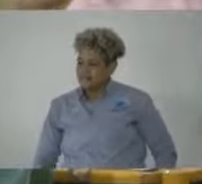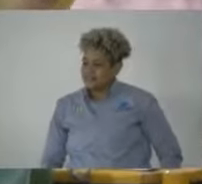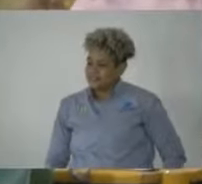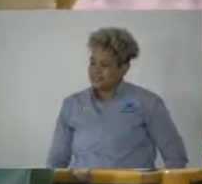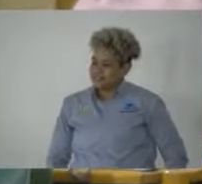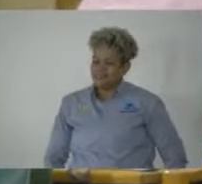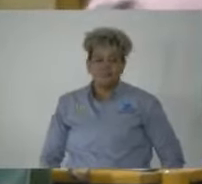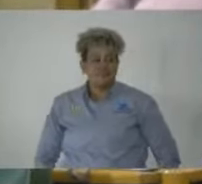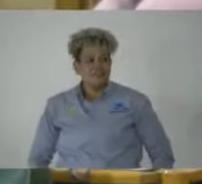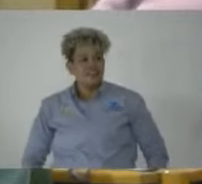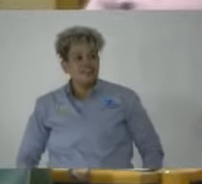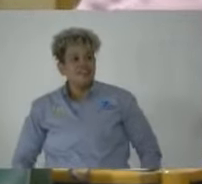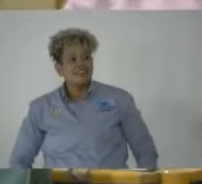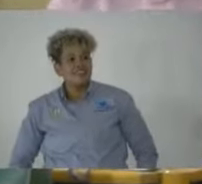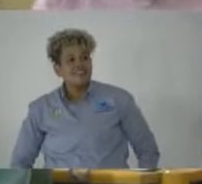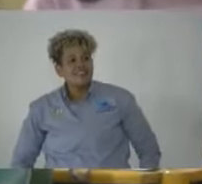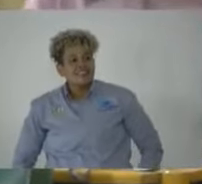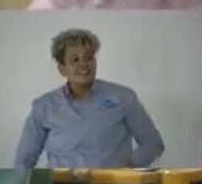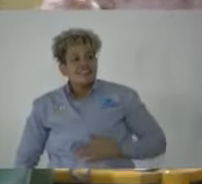Madam Speaker,